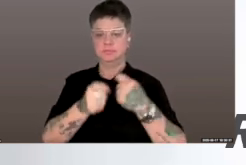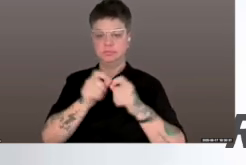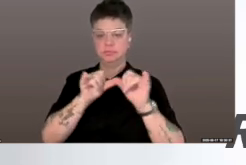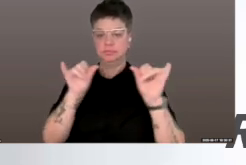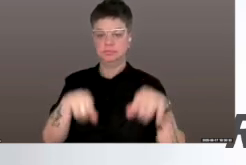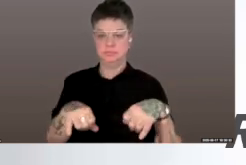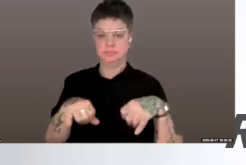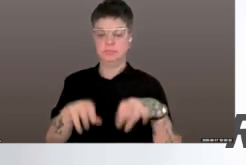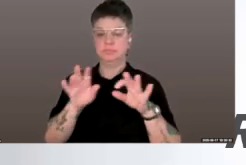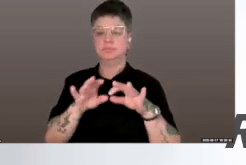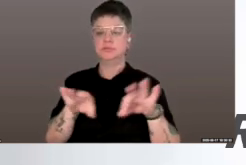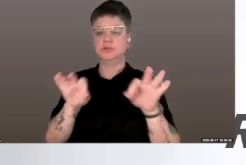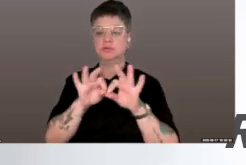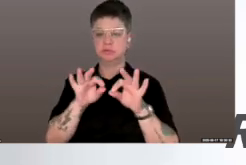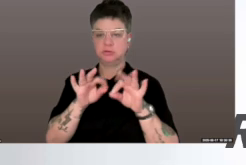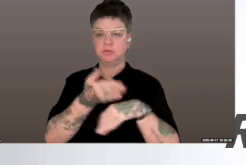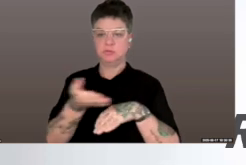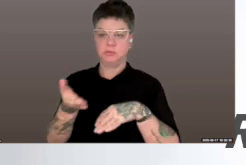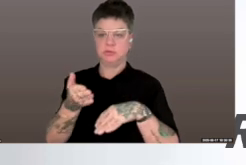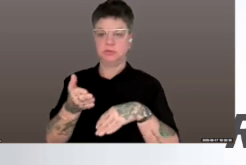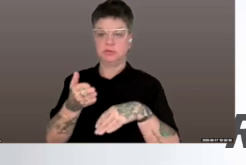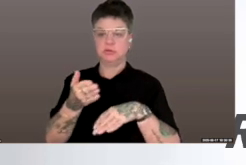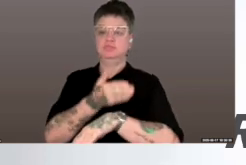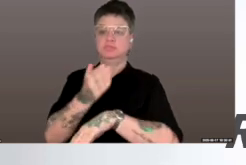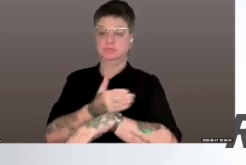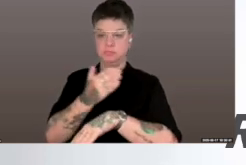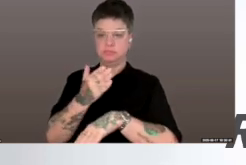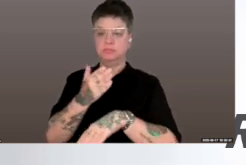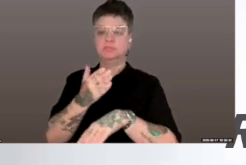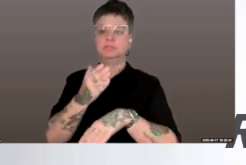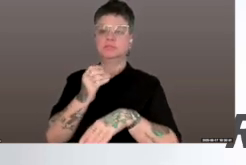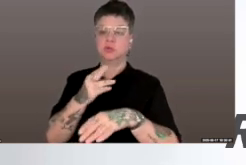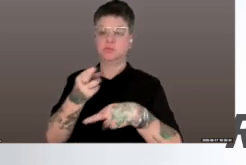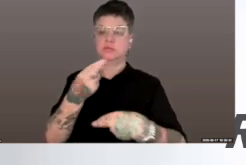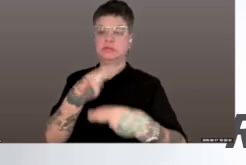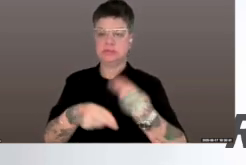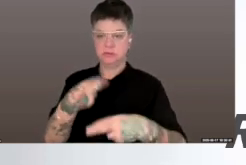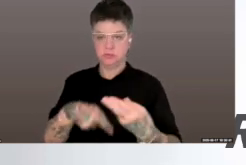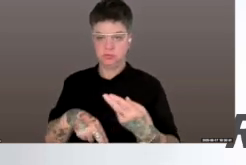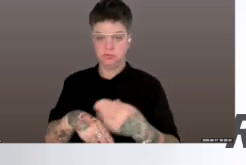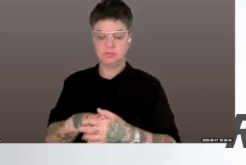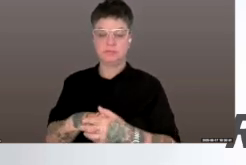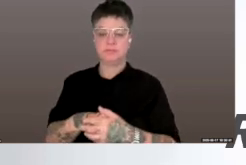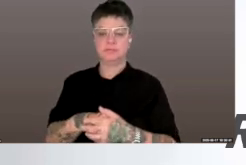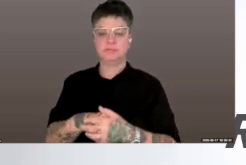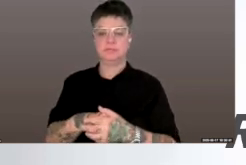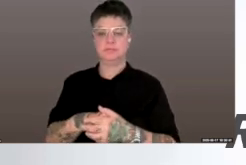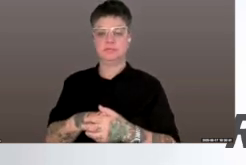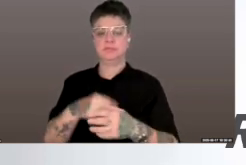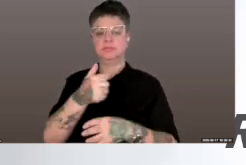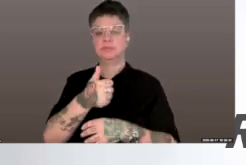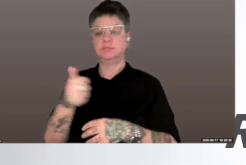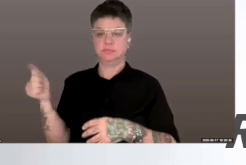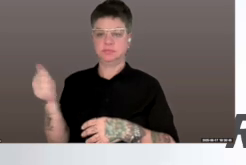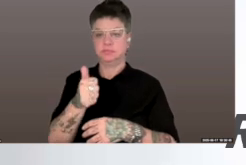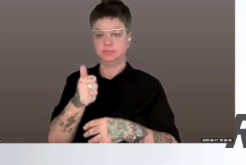purchase network to acquire a replacement vehicle with a purchase grant up to